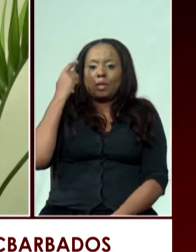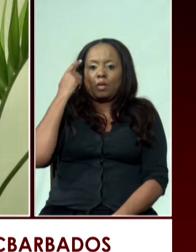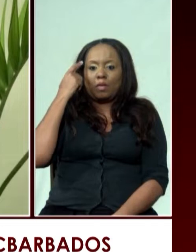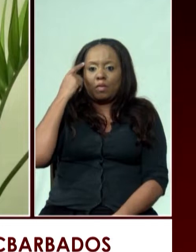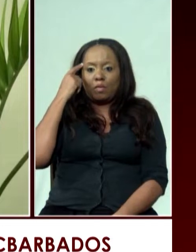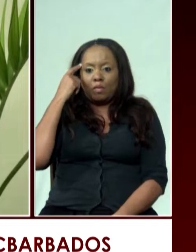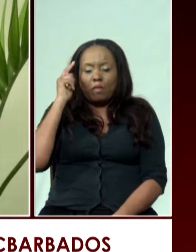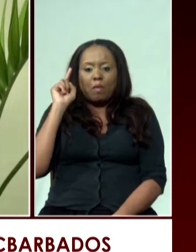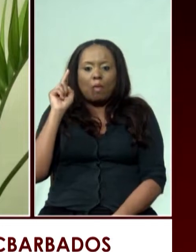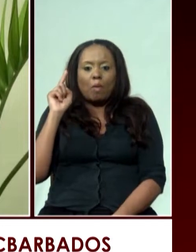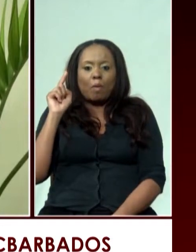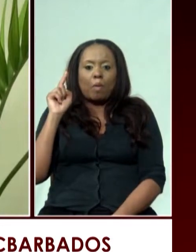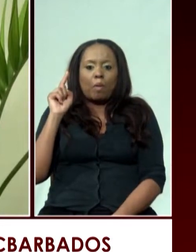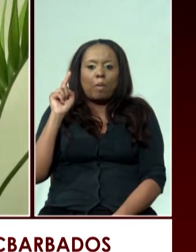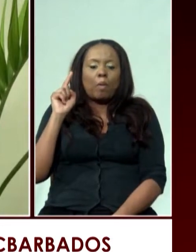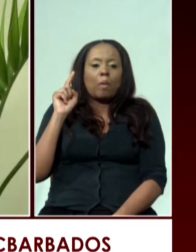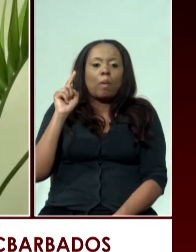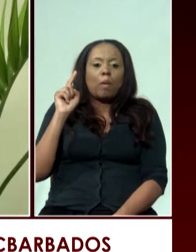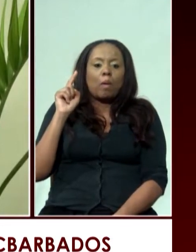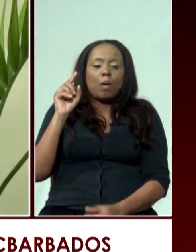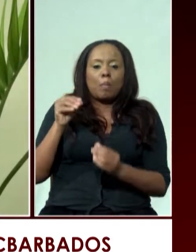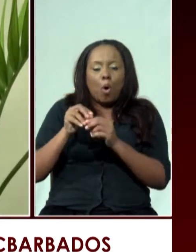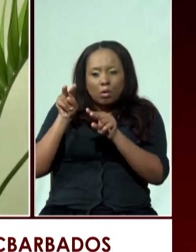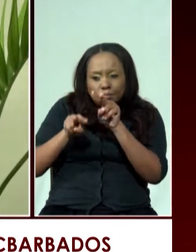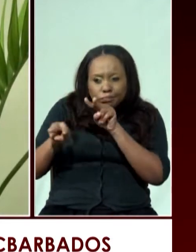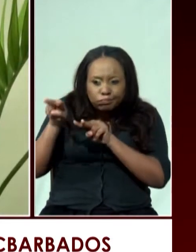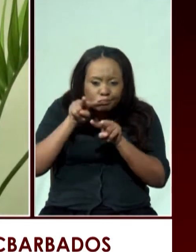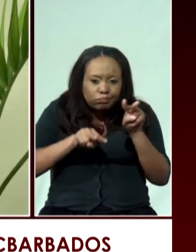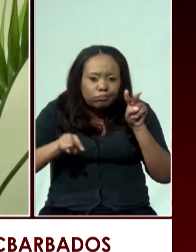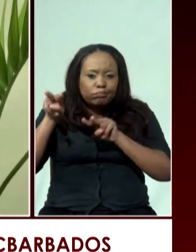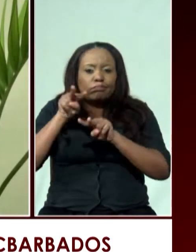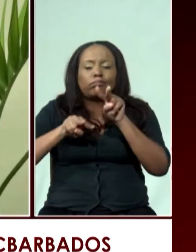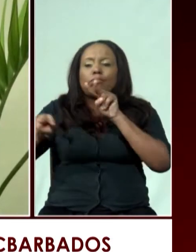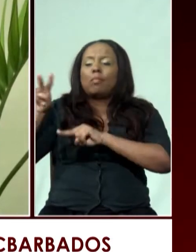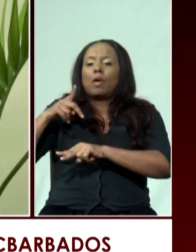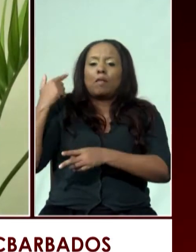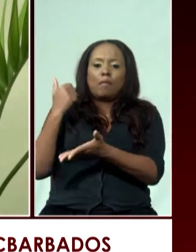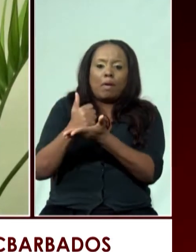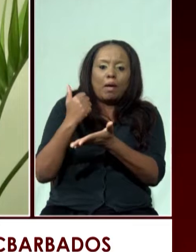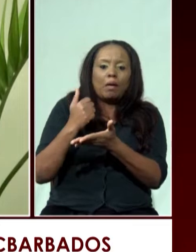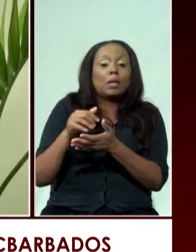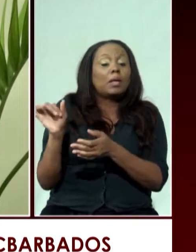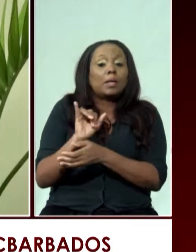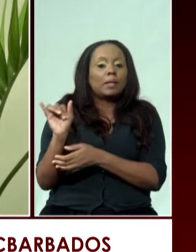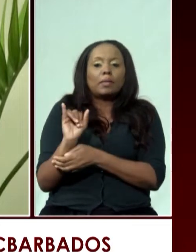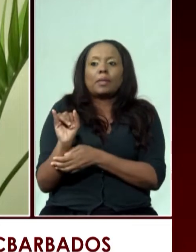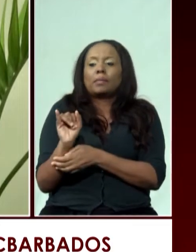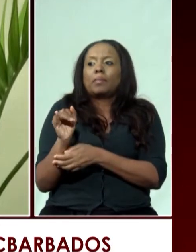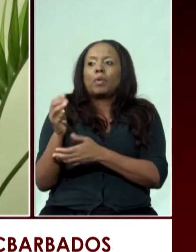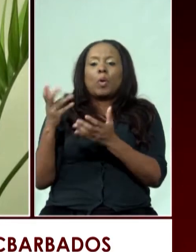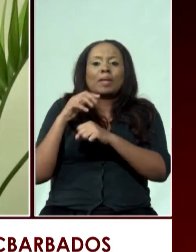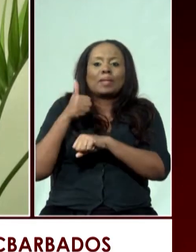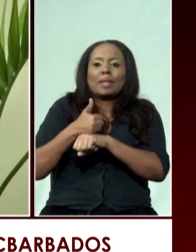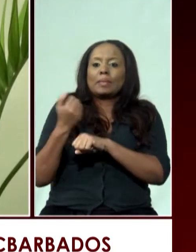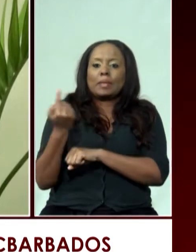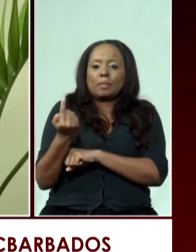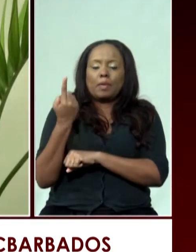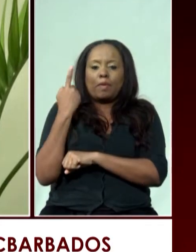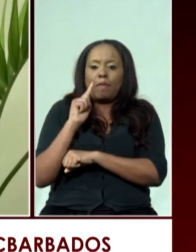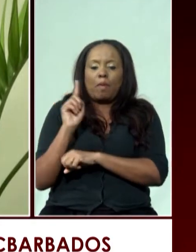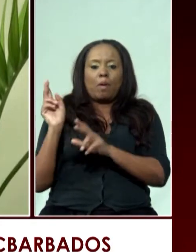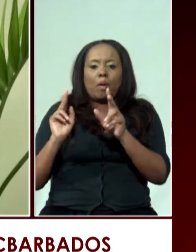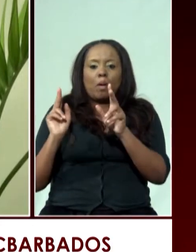enough money here because of you. You big hardback man can't go out there and work. So I have the right to take your welfare and your other benefits because, you know,